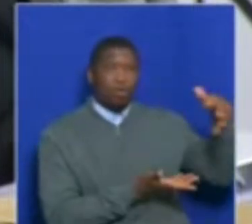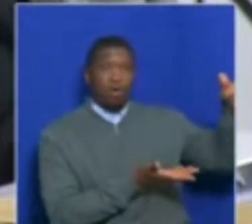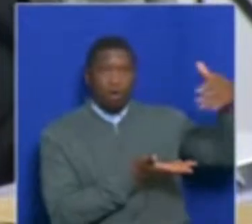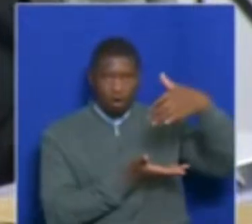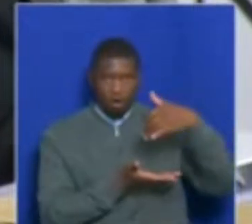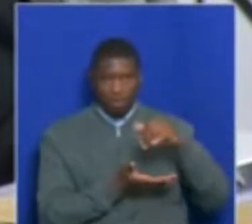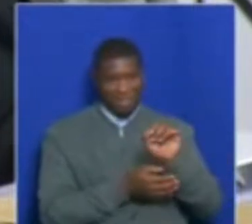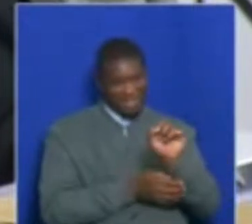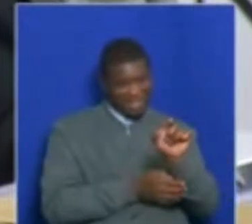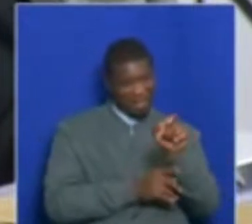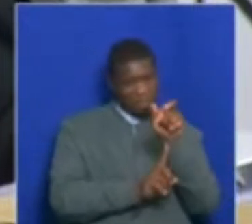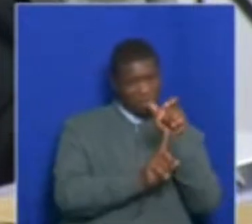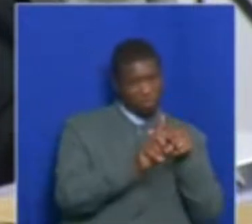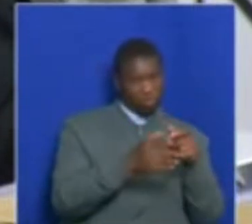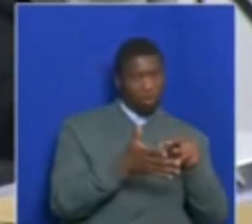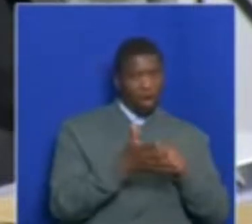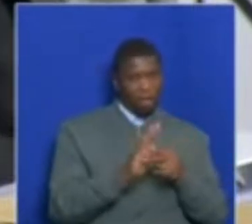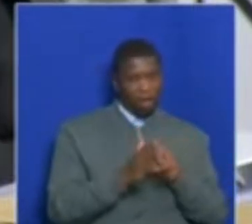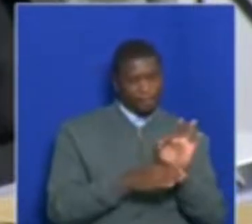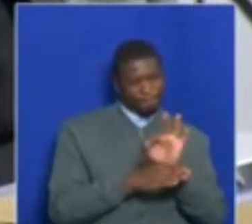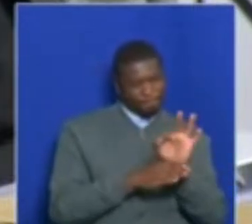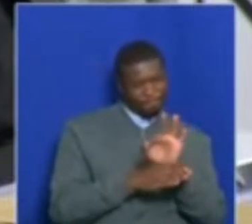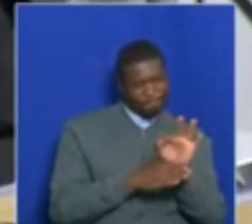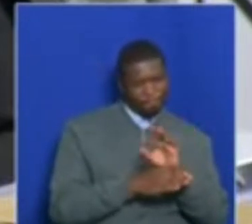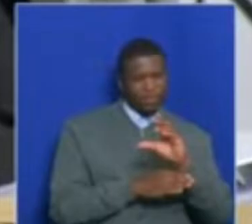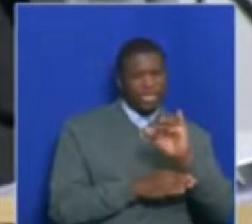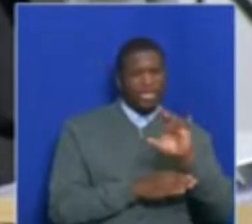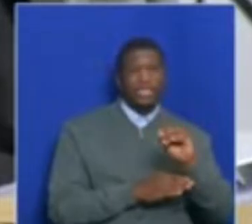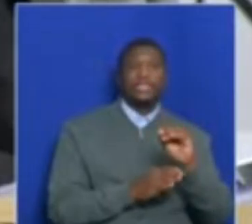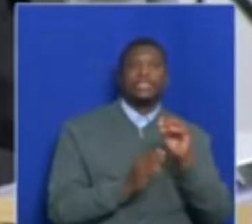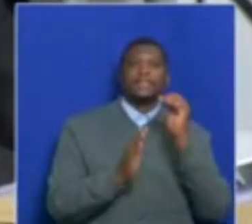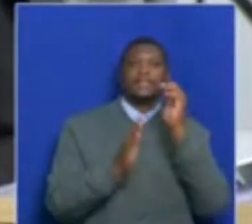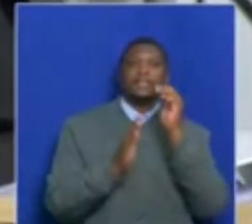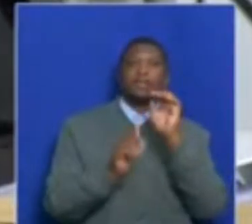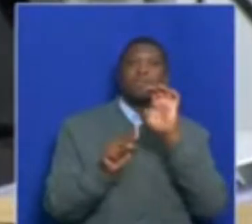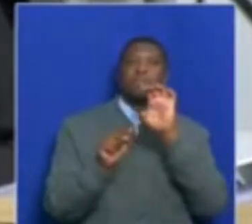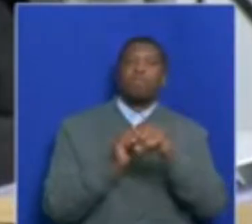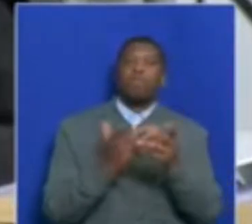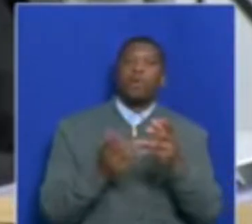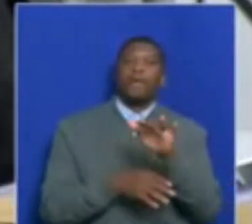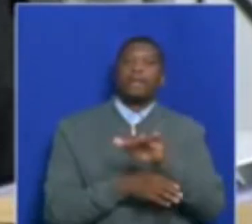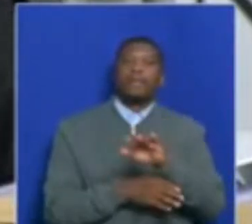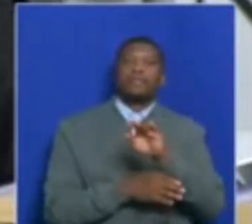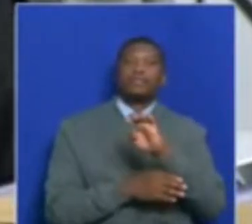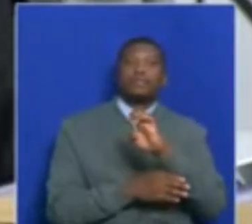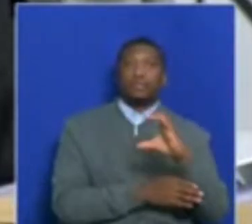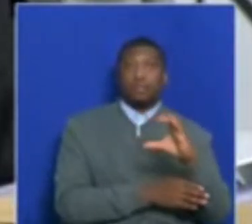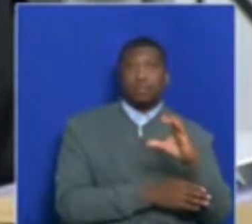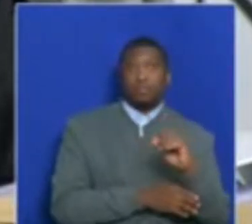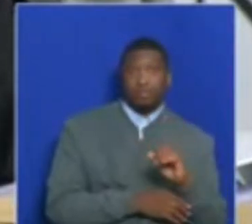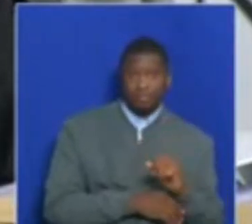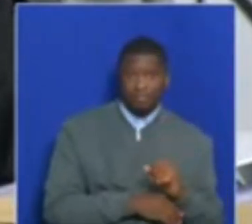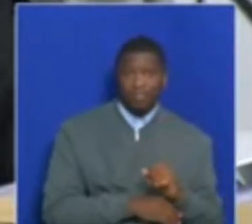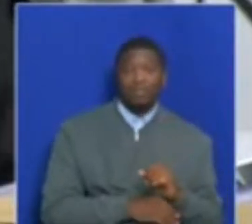robberies in Eastern Cape. That is what Colonel Governor informed